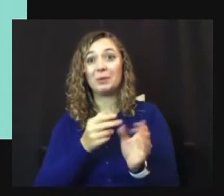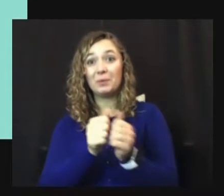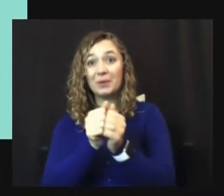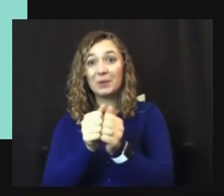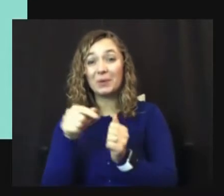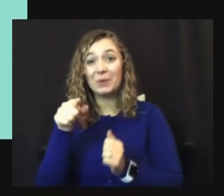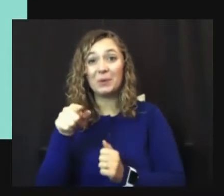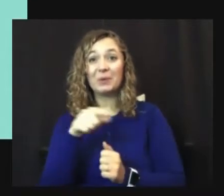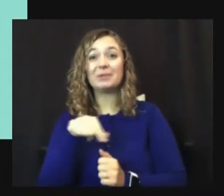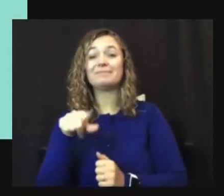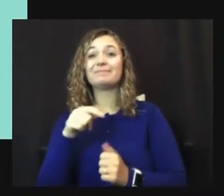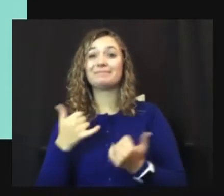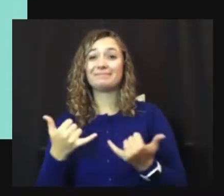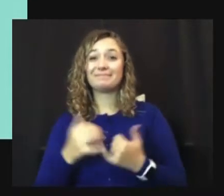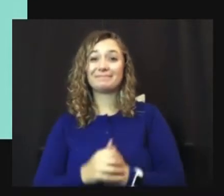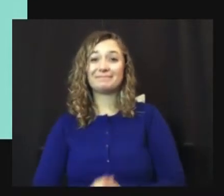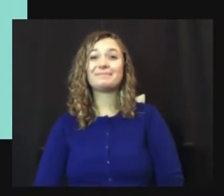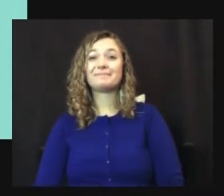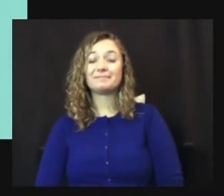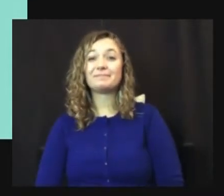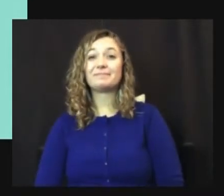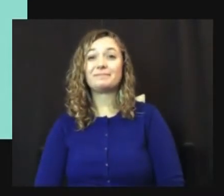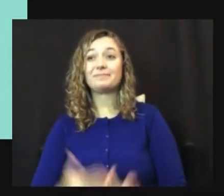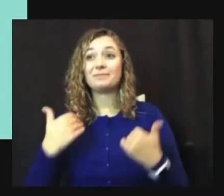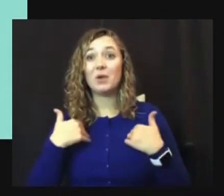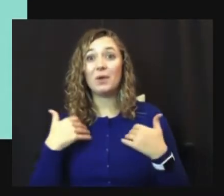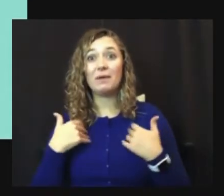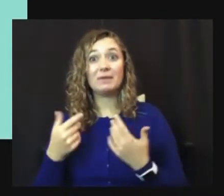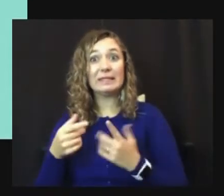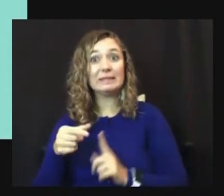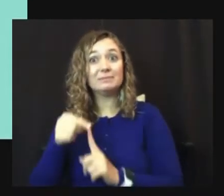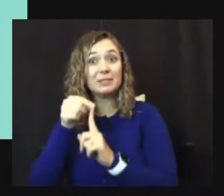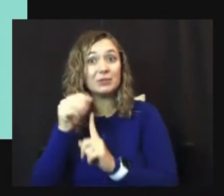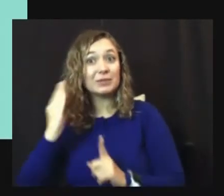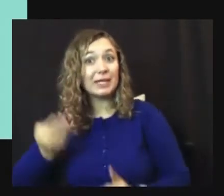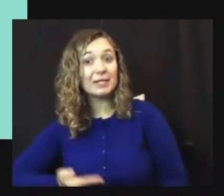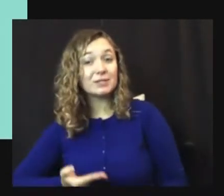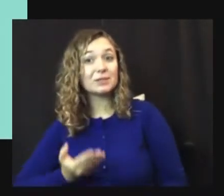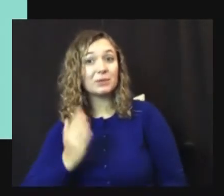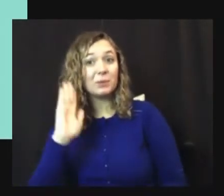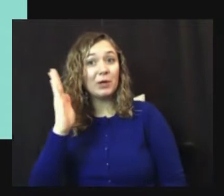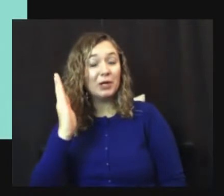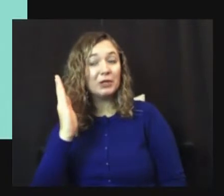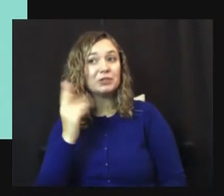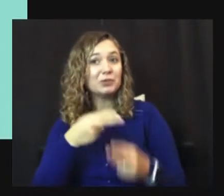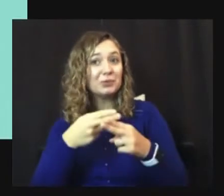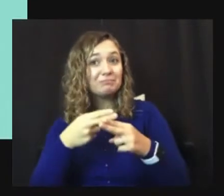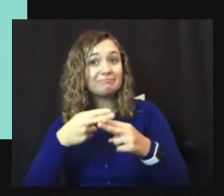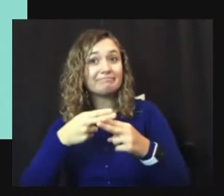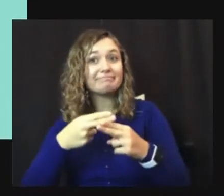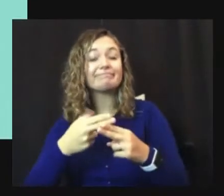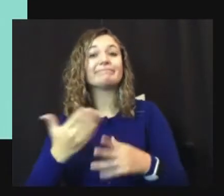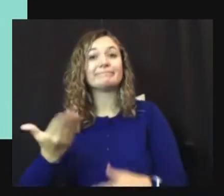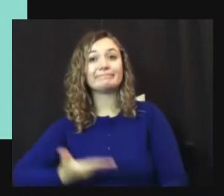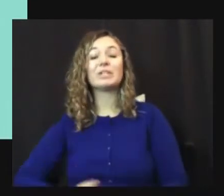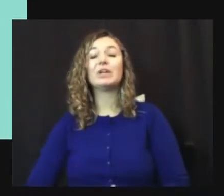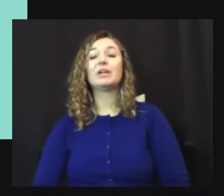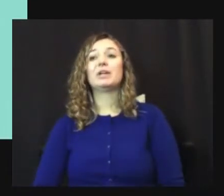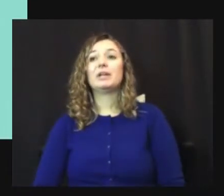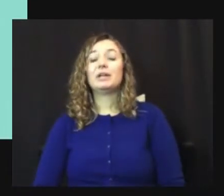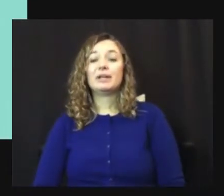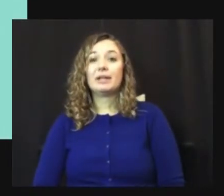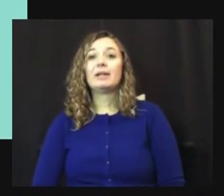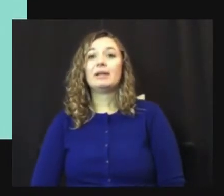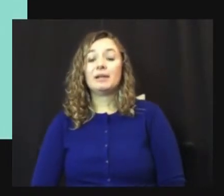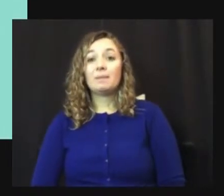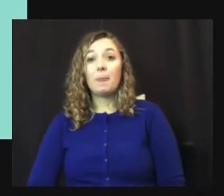And we have a special guest that we're going to be introducing a little bit into this presentation. We're